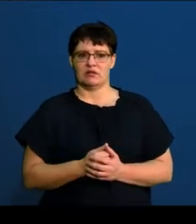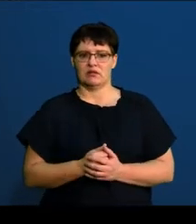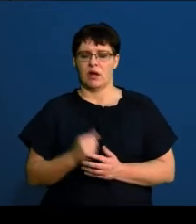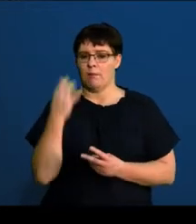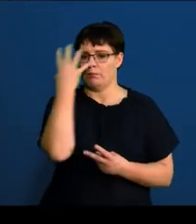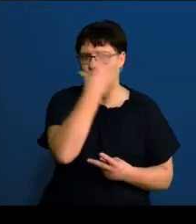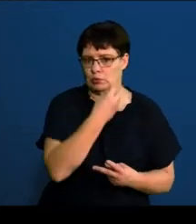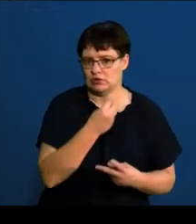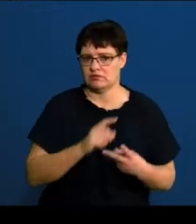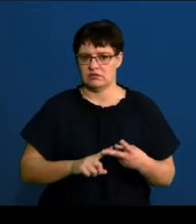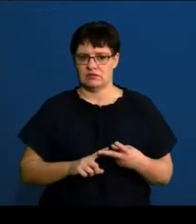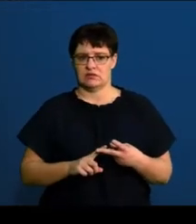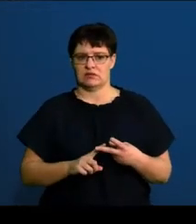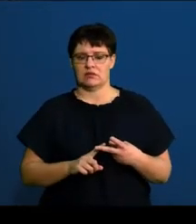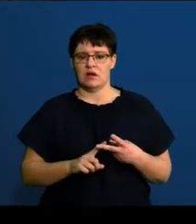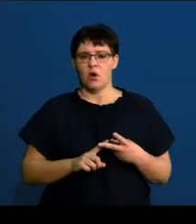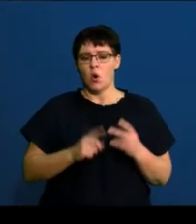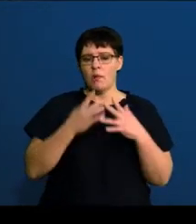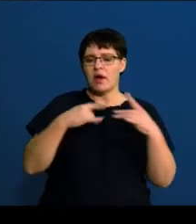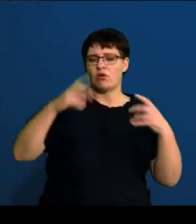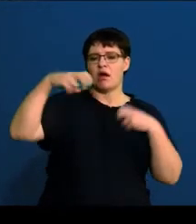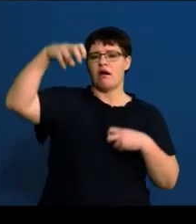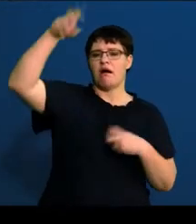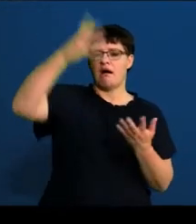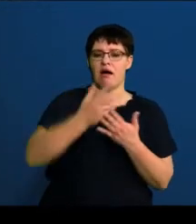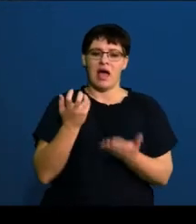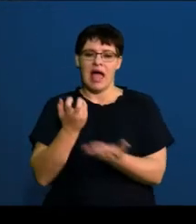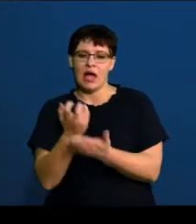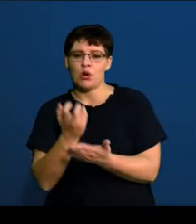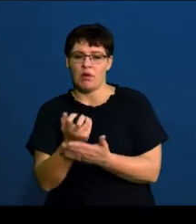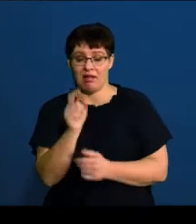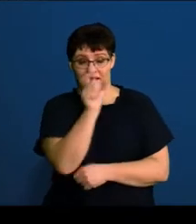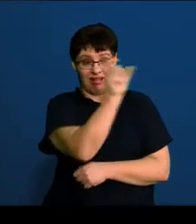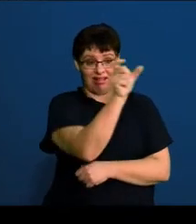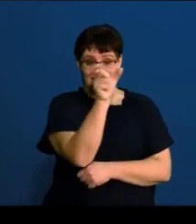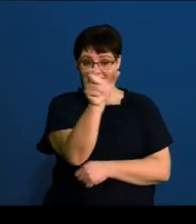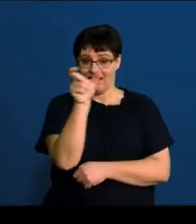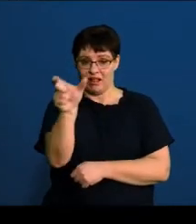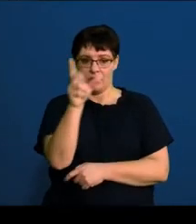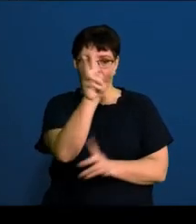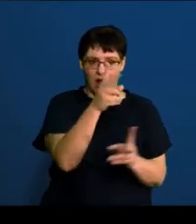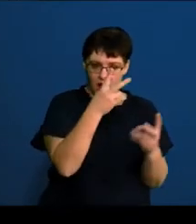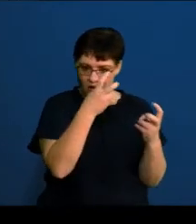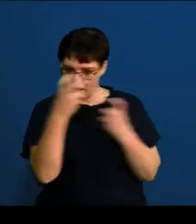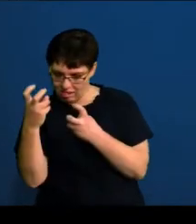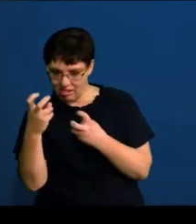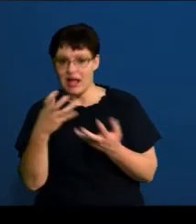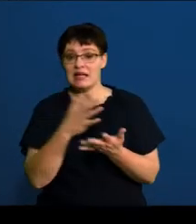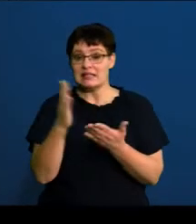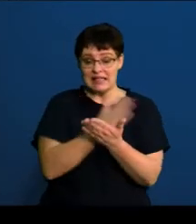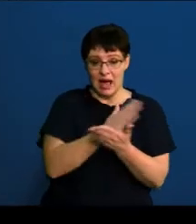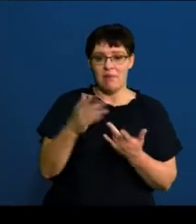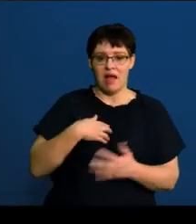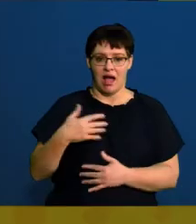beautiful, paradise, economical, all these words attract us. Some of us want luxuries